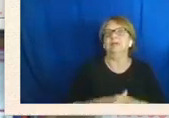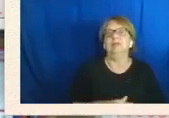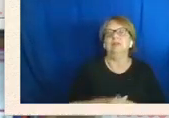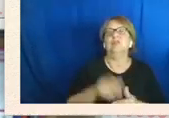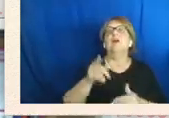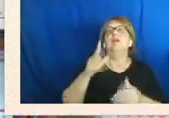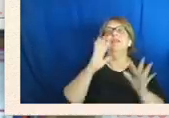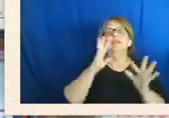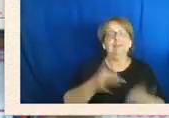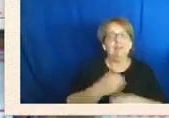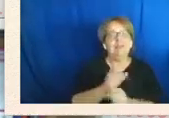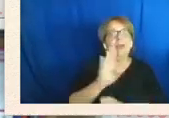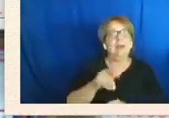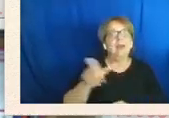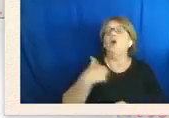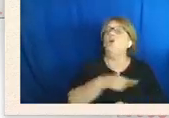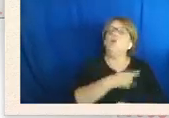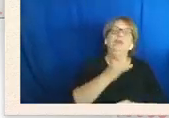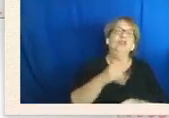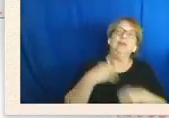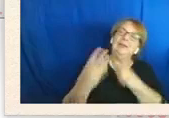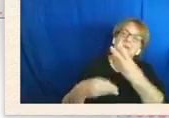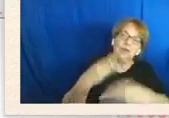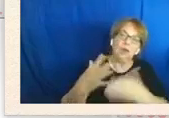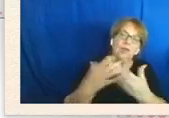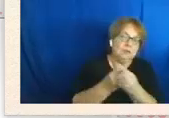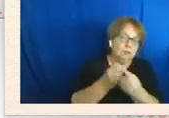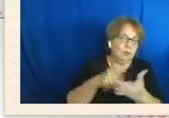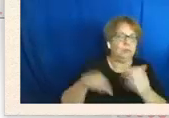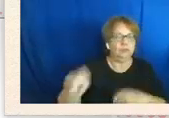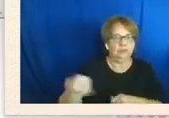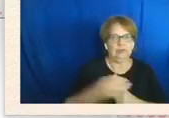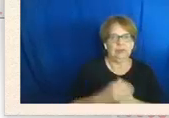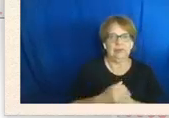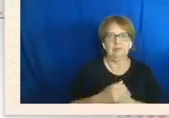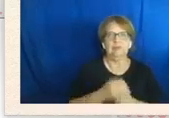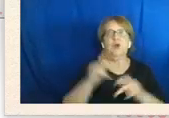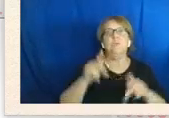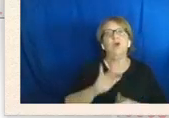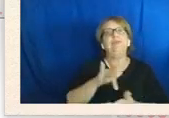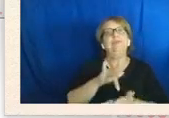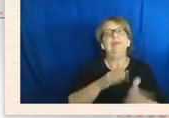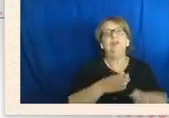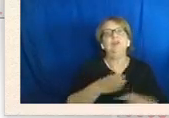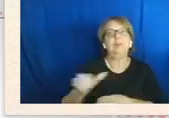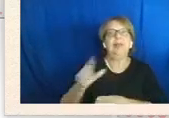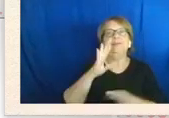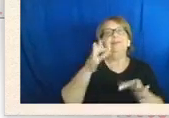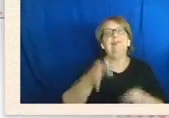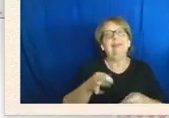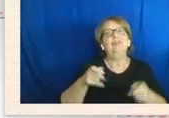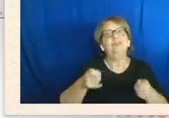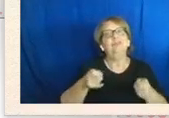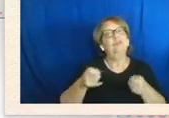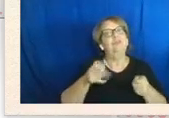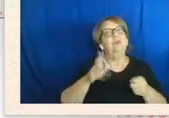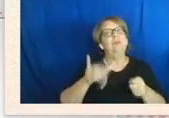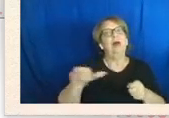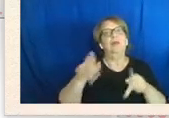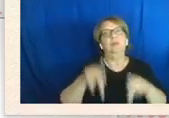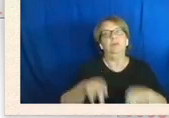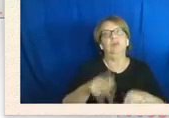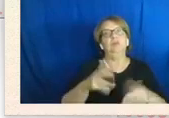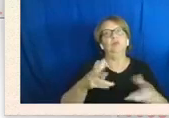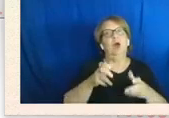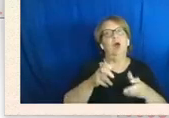just giving her the support she needs. Person-centered planning is the decisions driven by the person's wants, needs, and financial abilities,